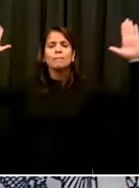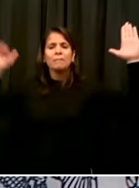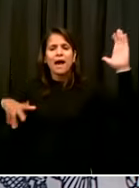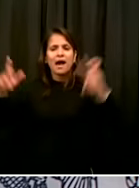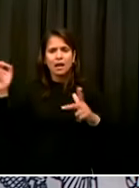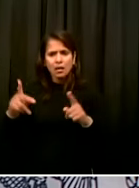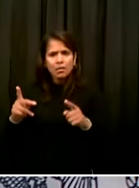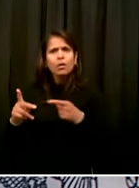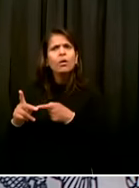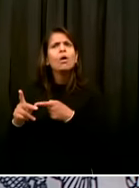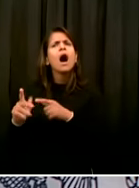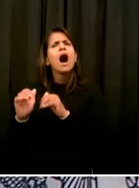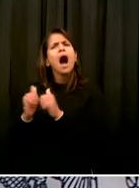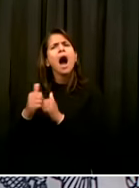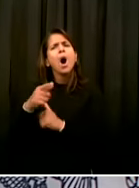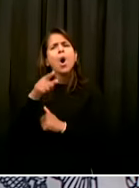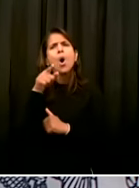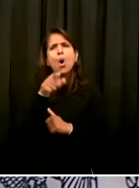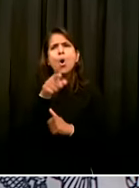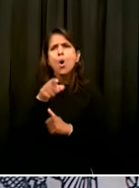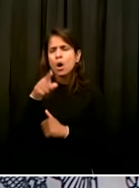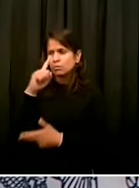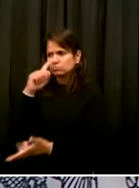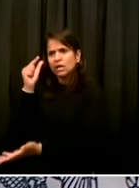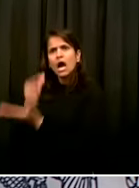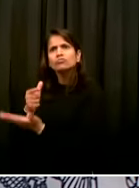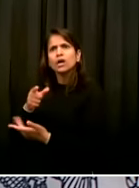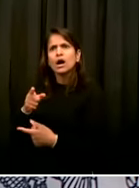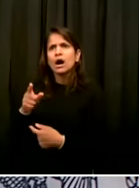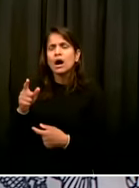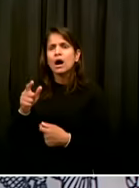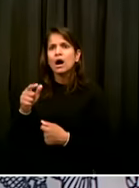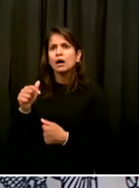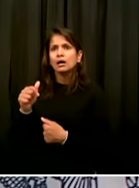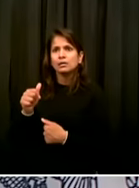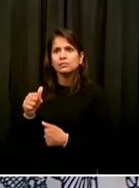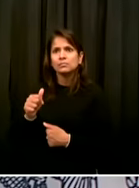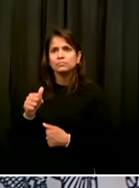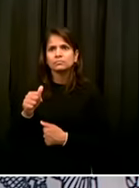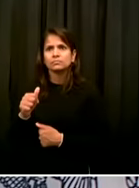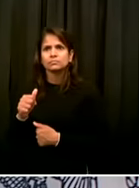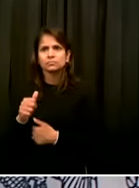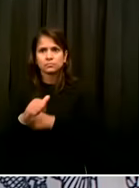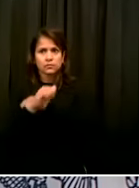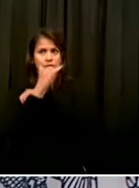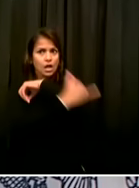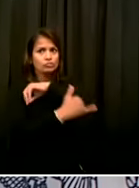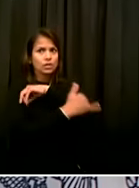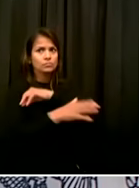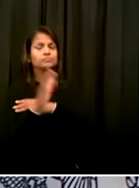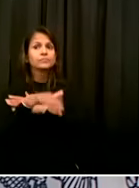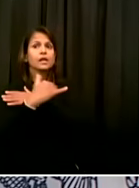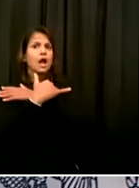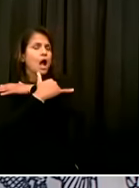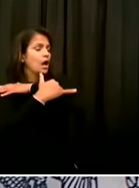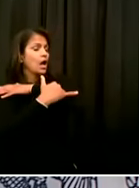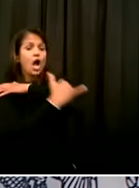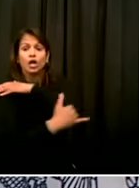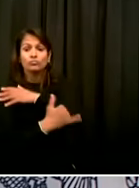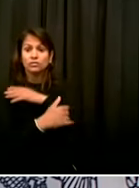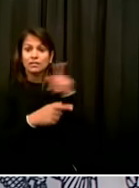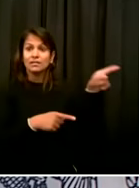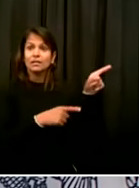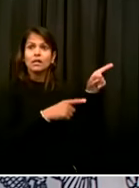on quarantine and also, again, on specific health guidelines for these children who have been away? That's a great question. And look, Deborah